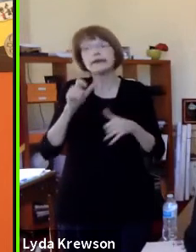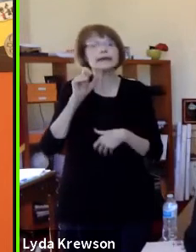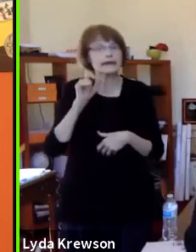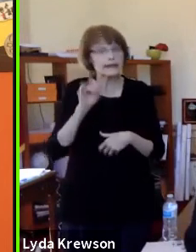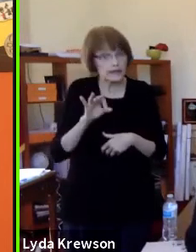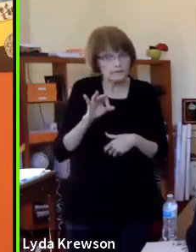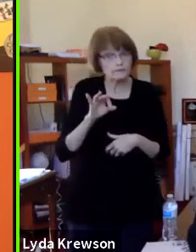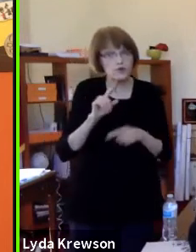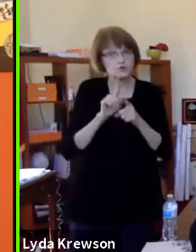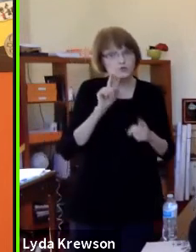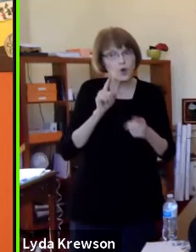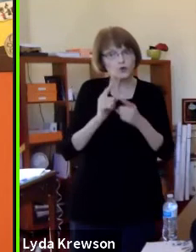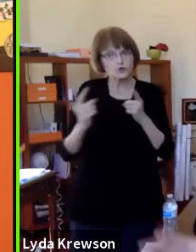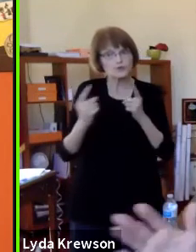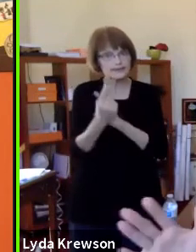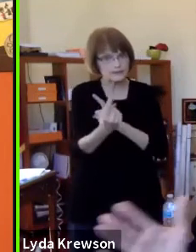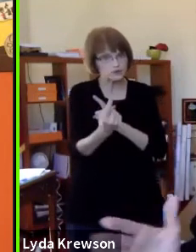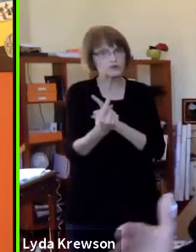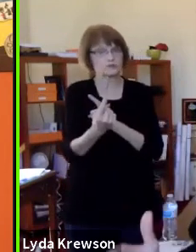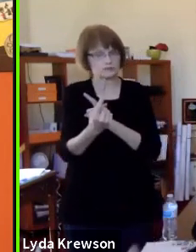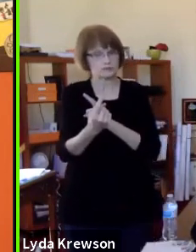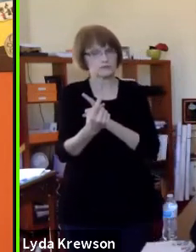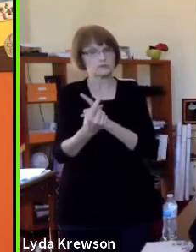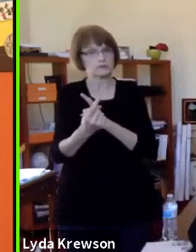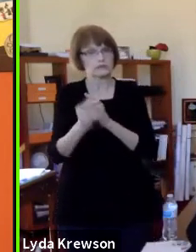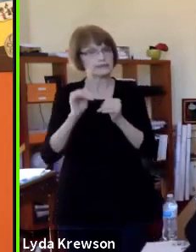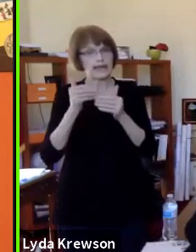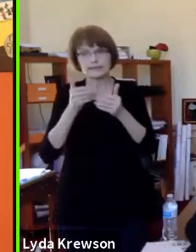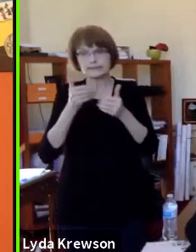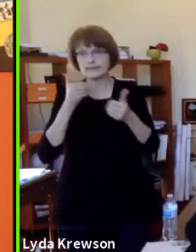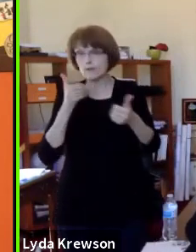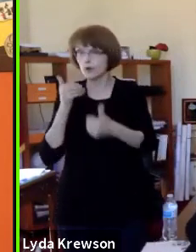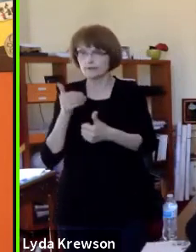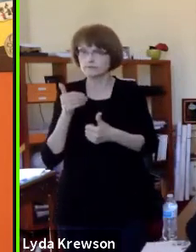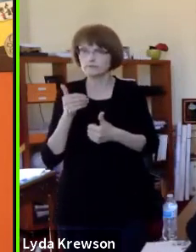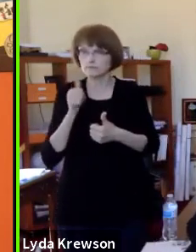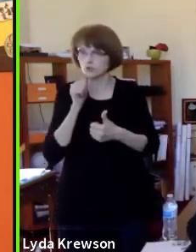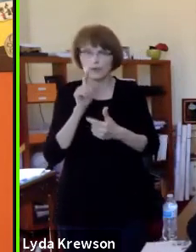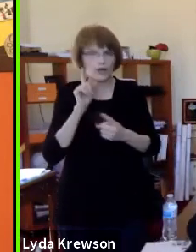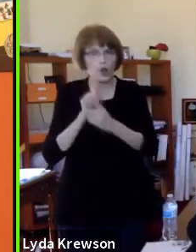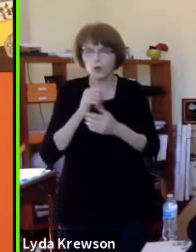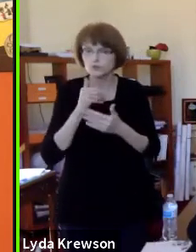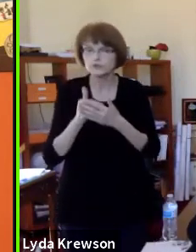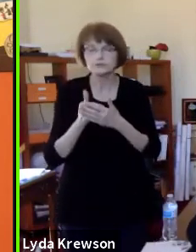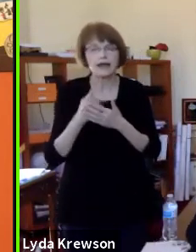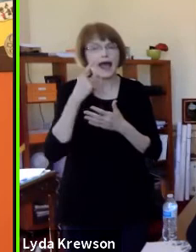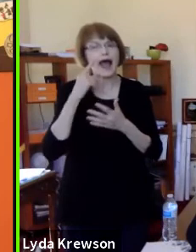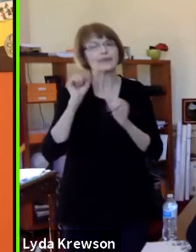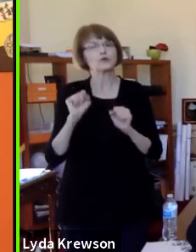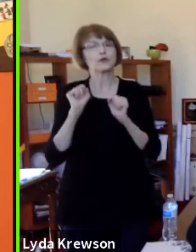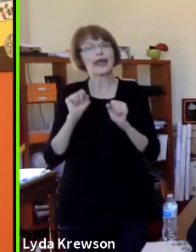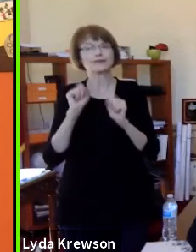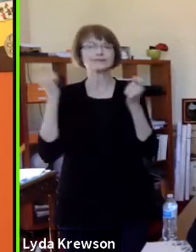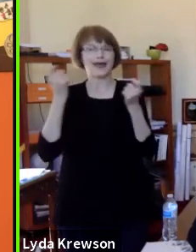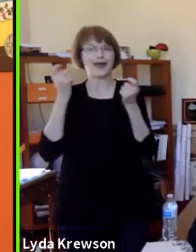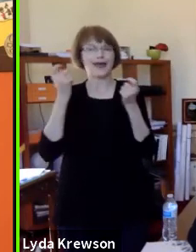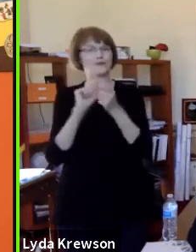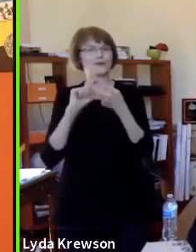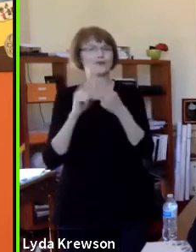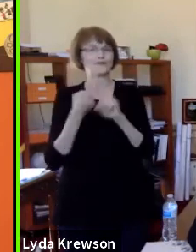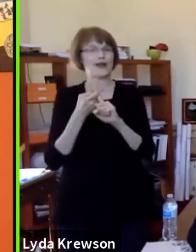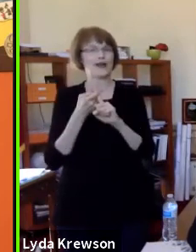can socially distance and stay apart. I think you'll be able to do some celebrating with your